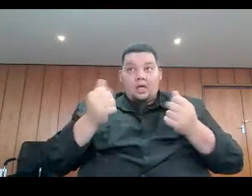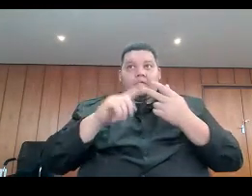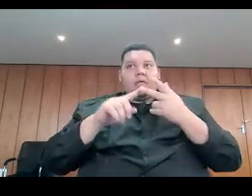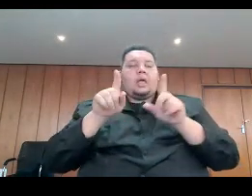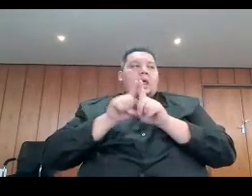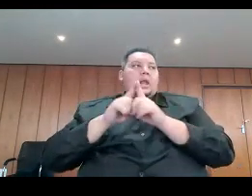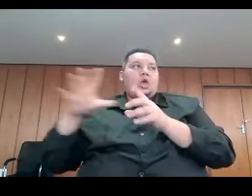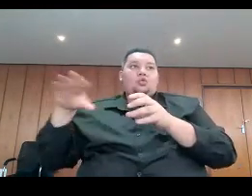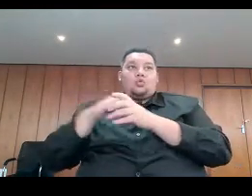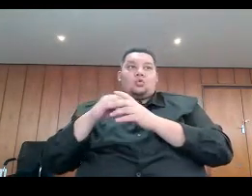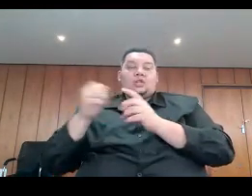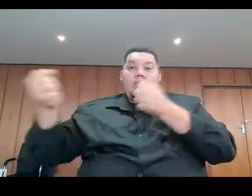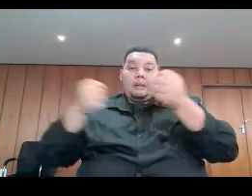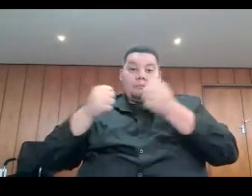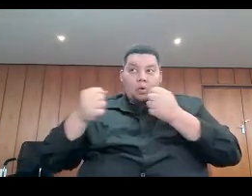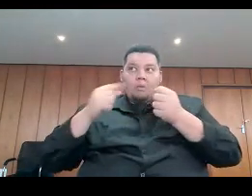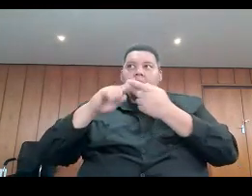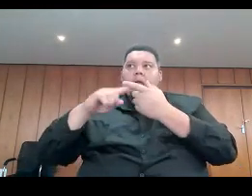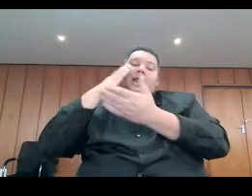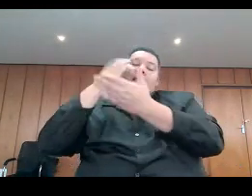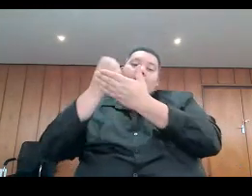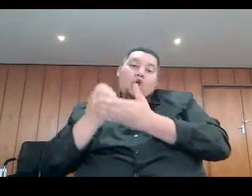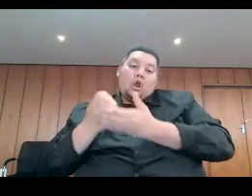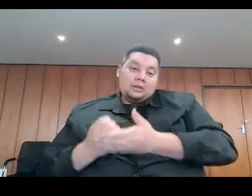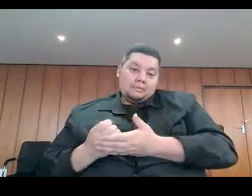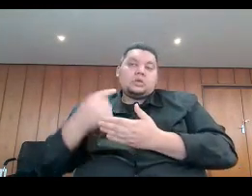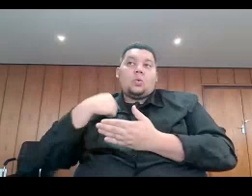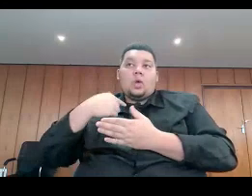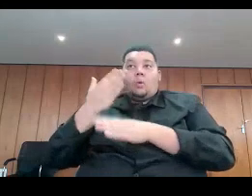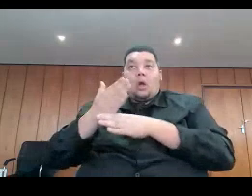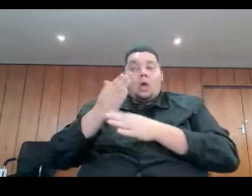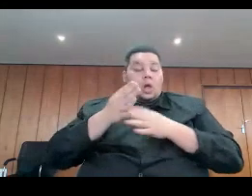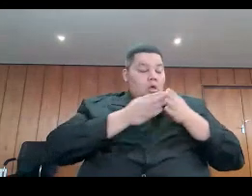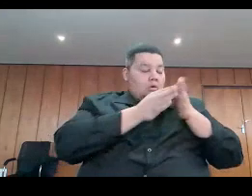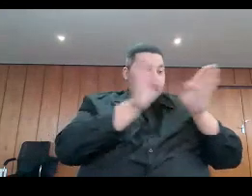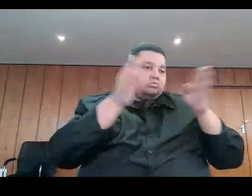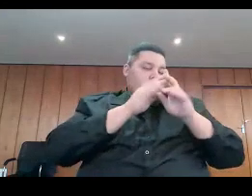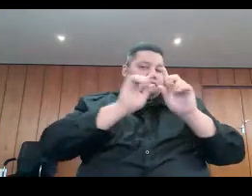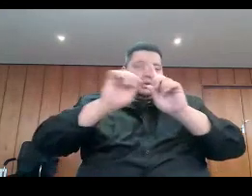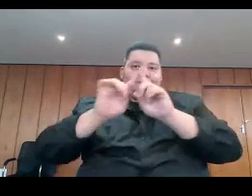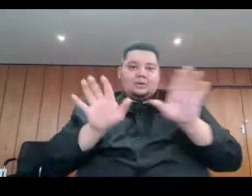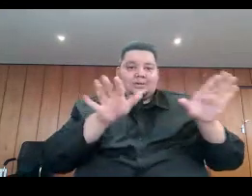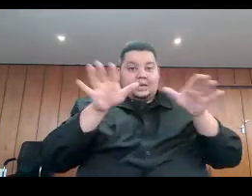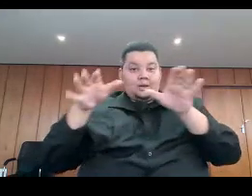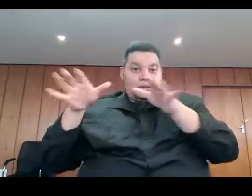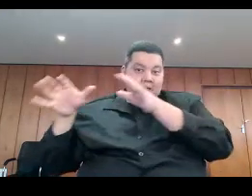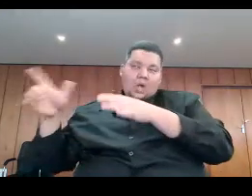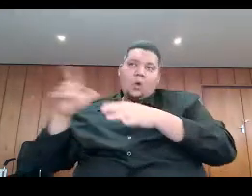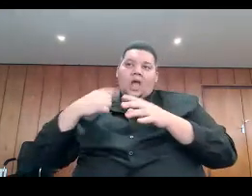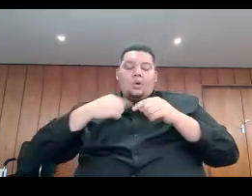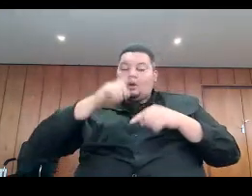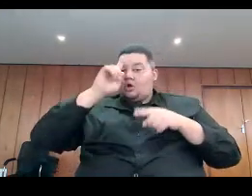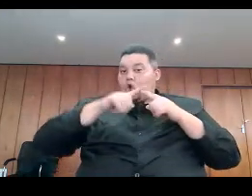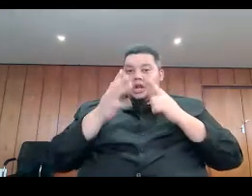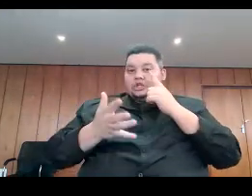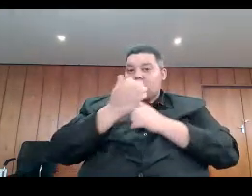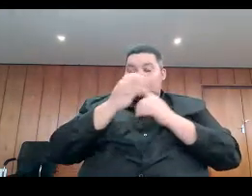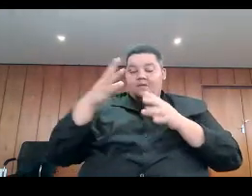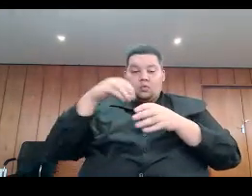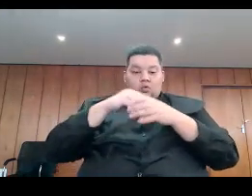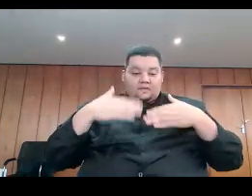inclusive employment and economies. And so we're working across all of those sectors because you can't achieve